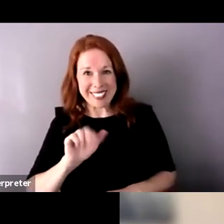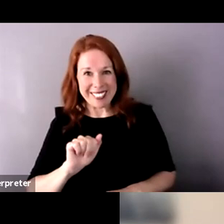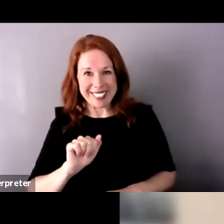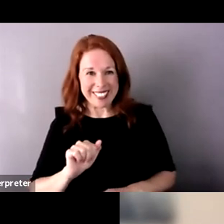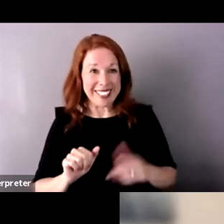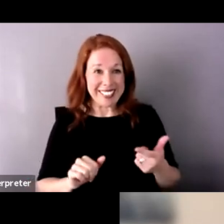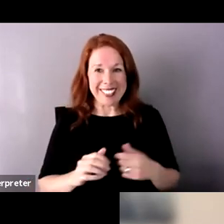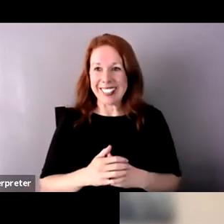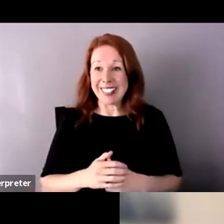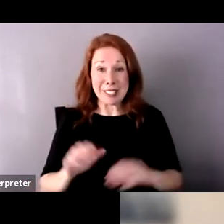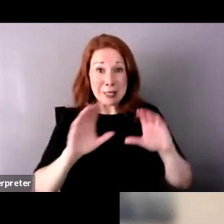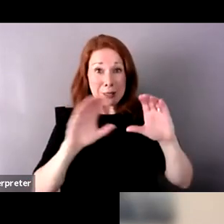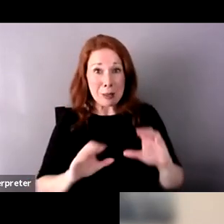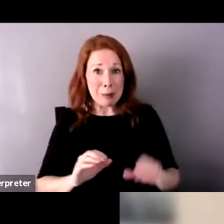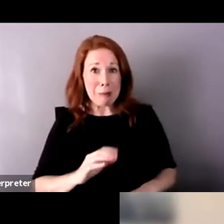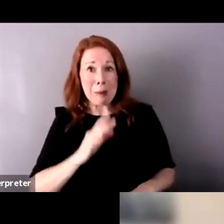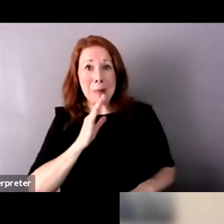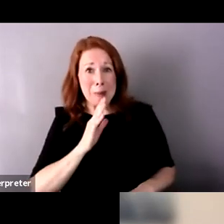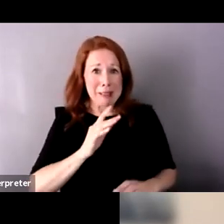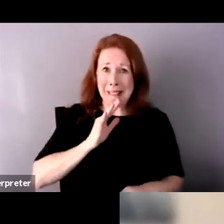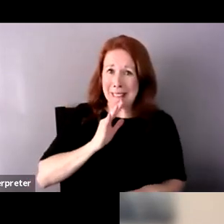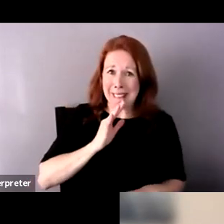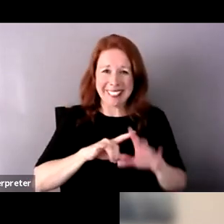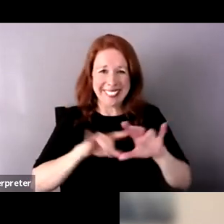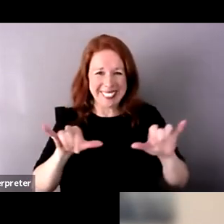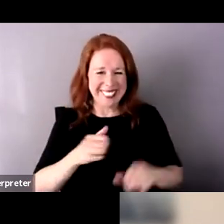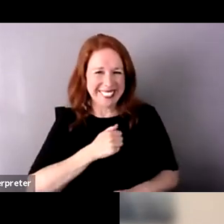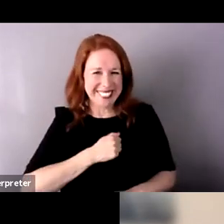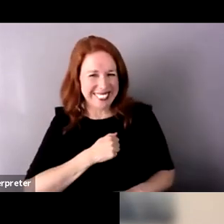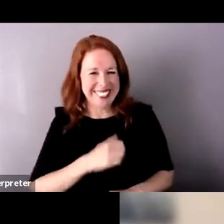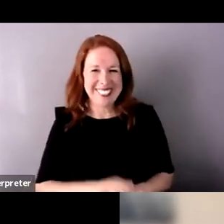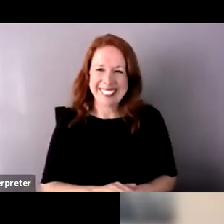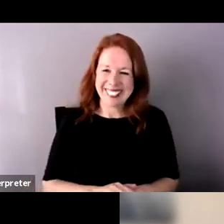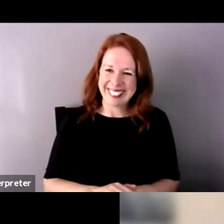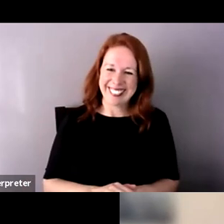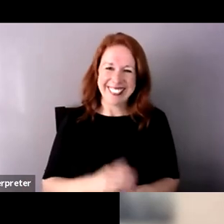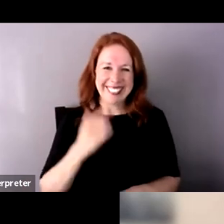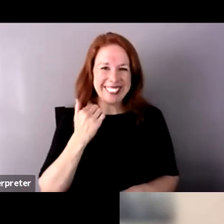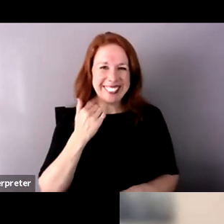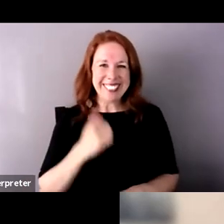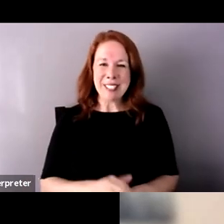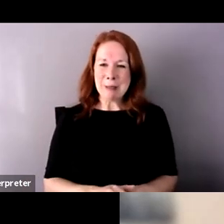This is the beauty of Zoom, hey, where we just interrupt each other all the time.